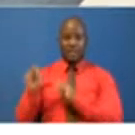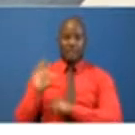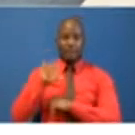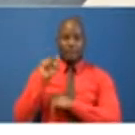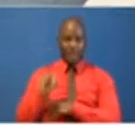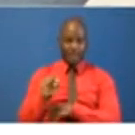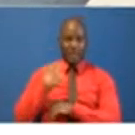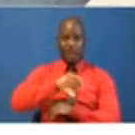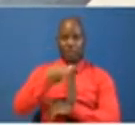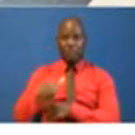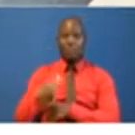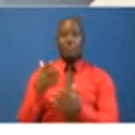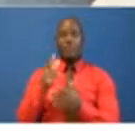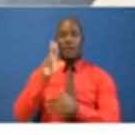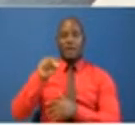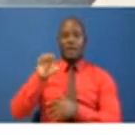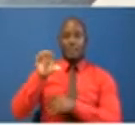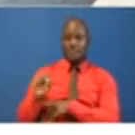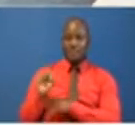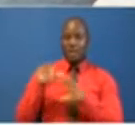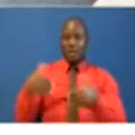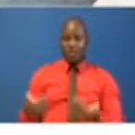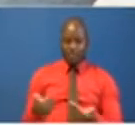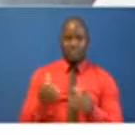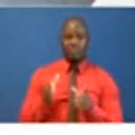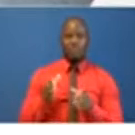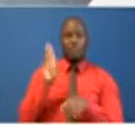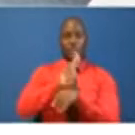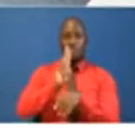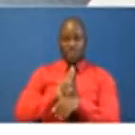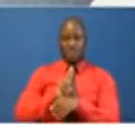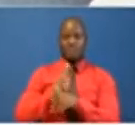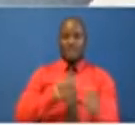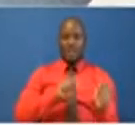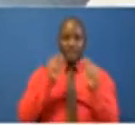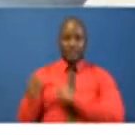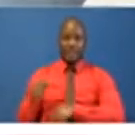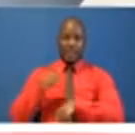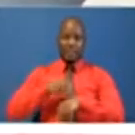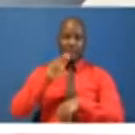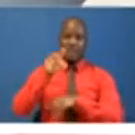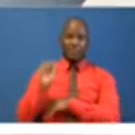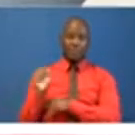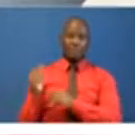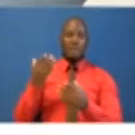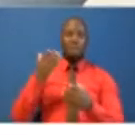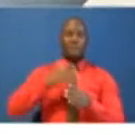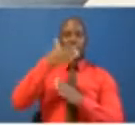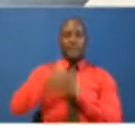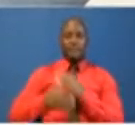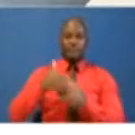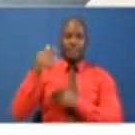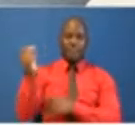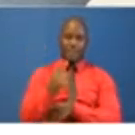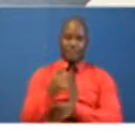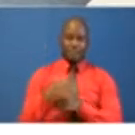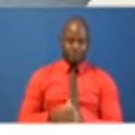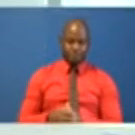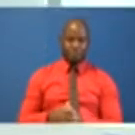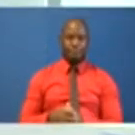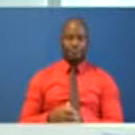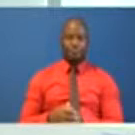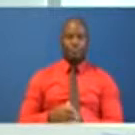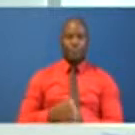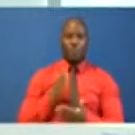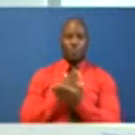the uh county to nms and and how they foresee that transition back once nms's time expires in the next few months yes of course we